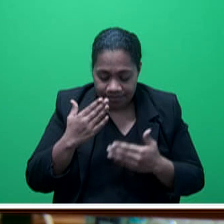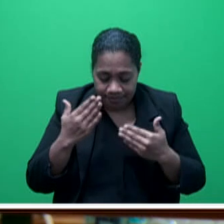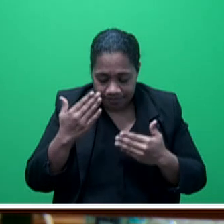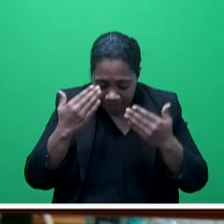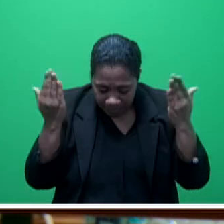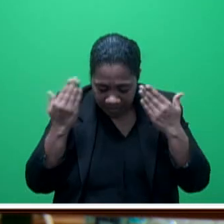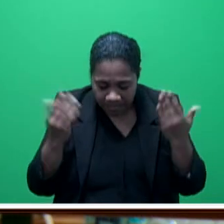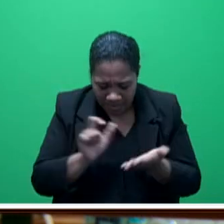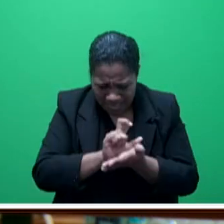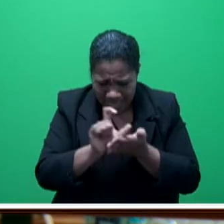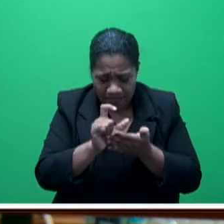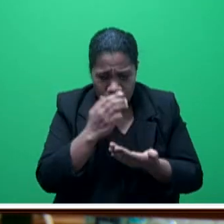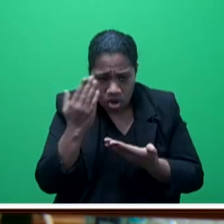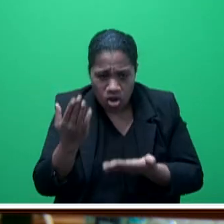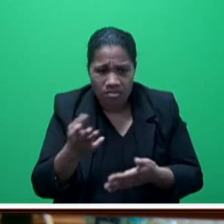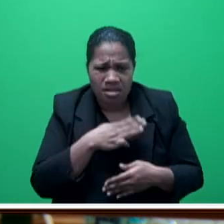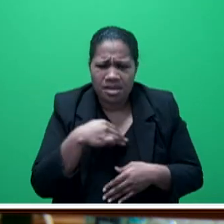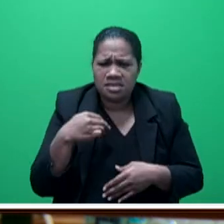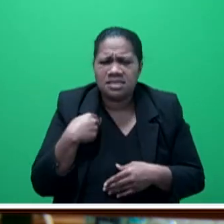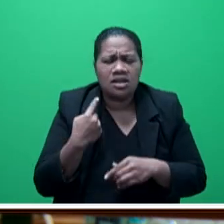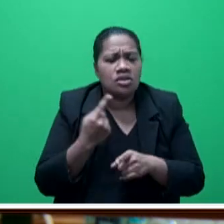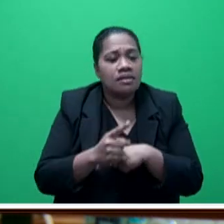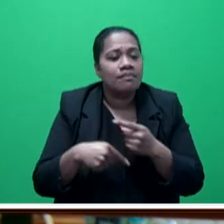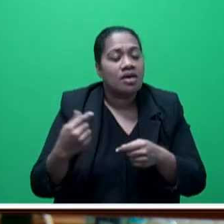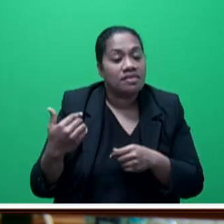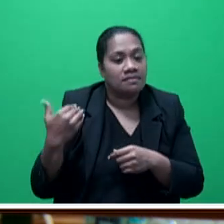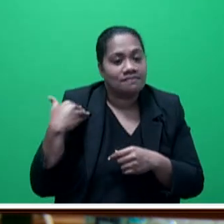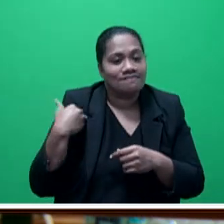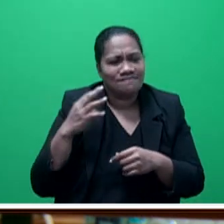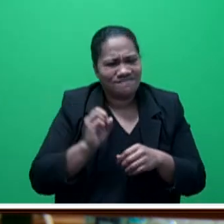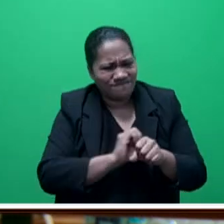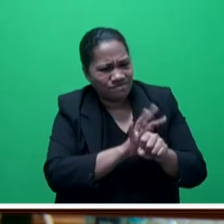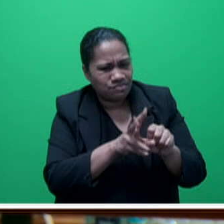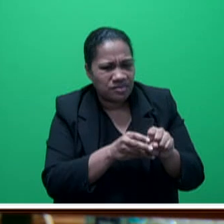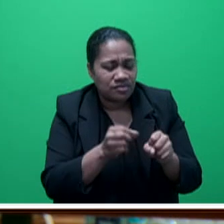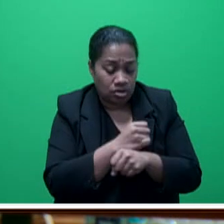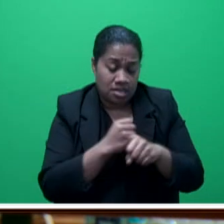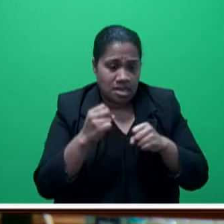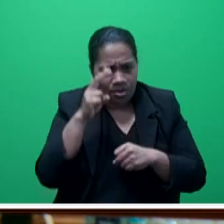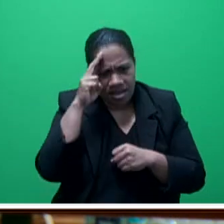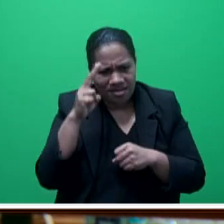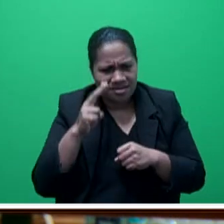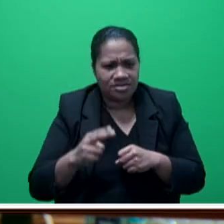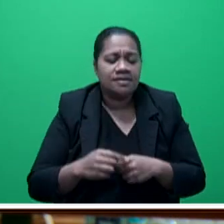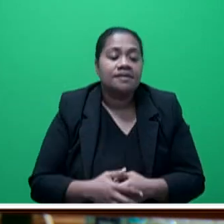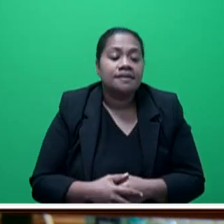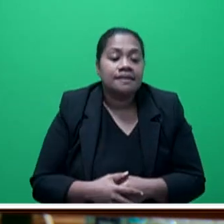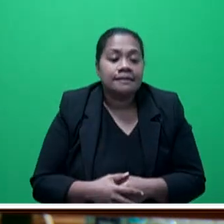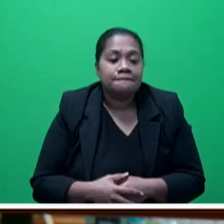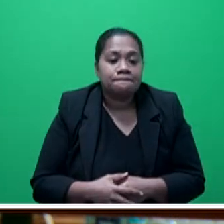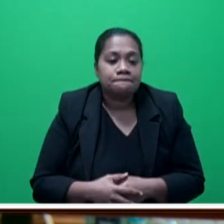Minister for Economy's budget address, the impact of COVID-19 on our nation is profound, volatile, and as